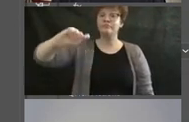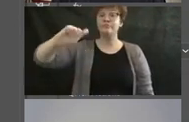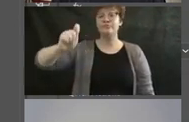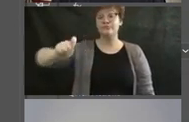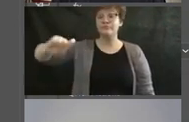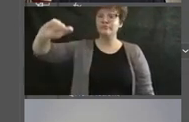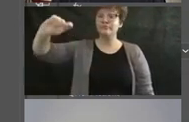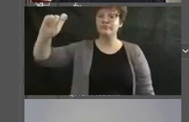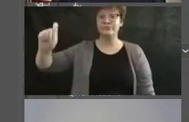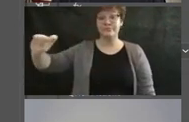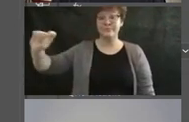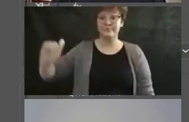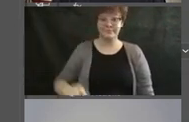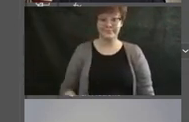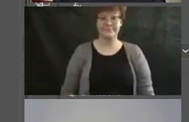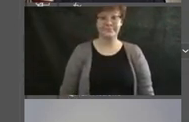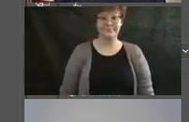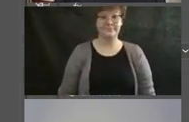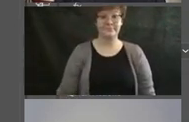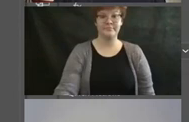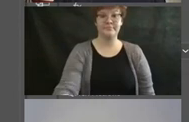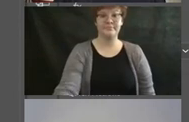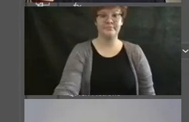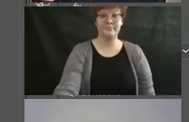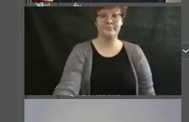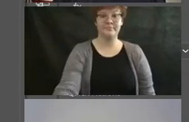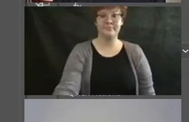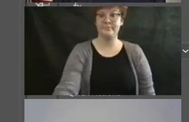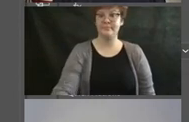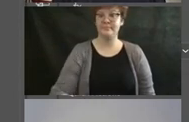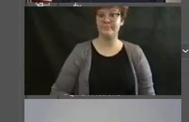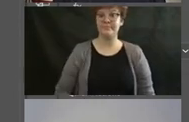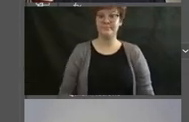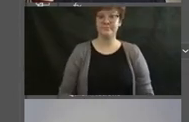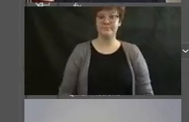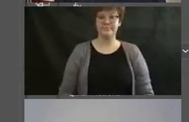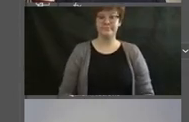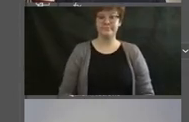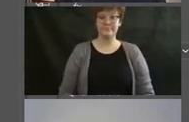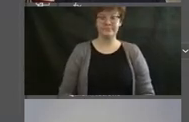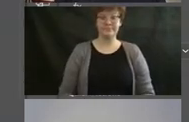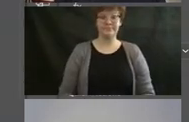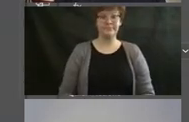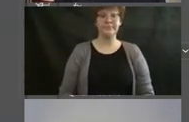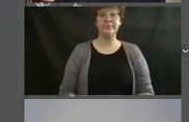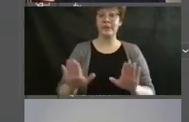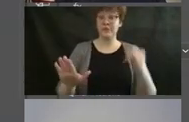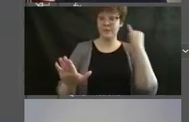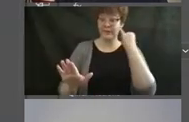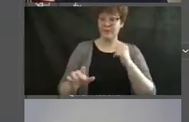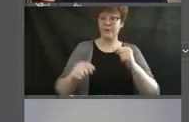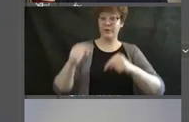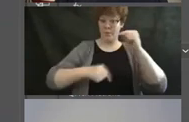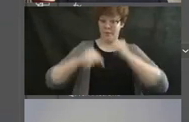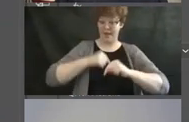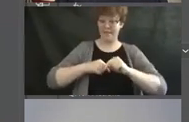Okay. That's all we're doing. And then if we want, we can go back in and we can edit these.